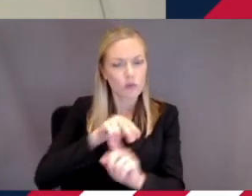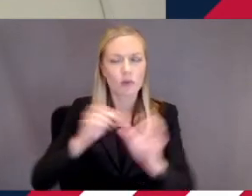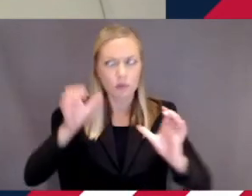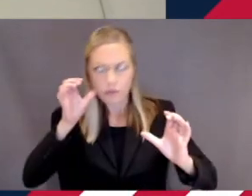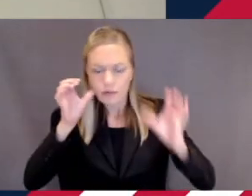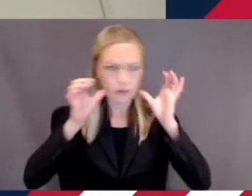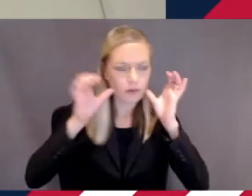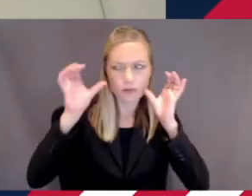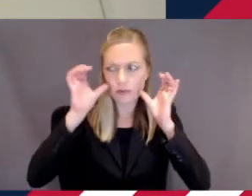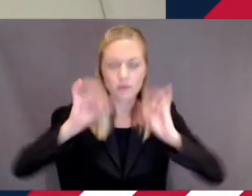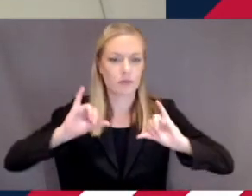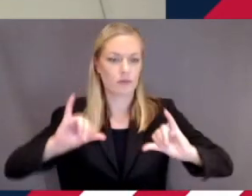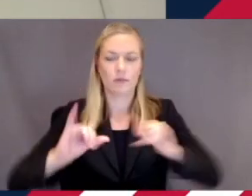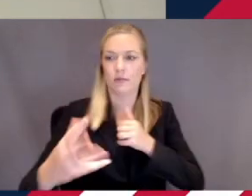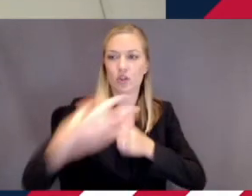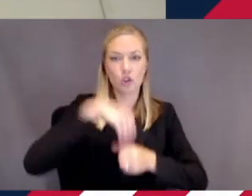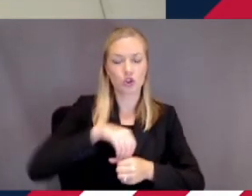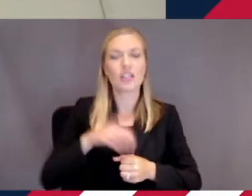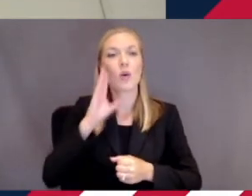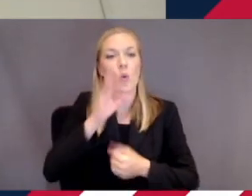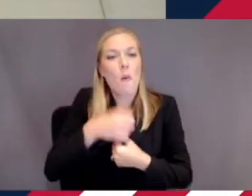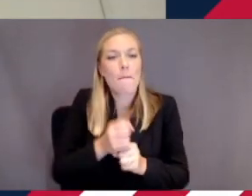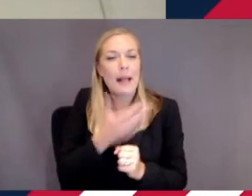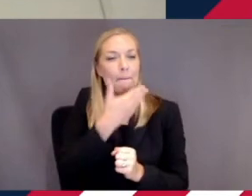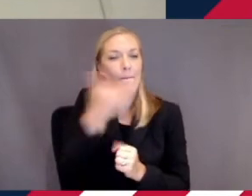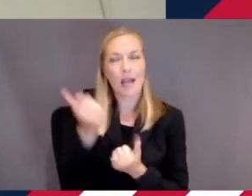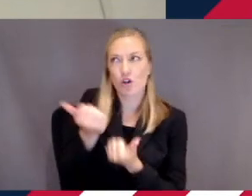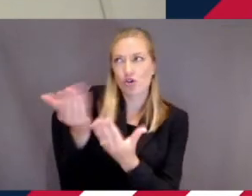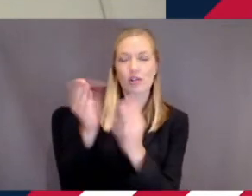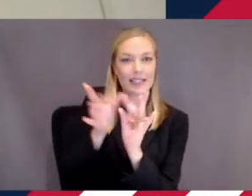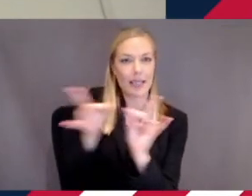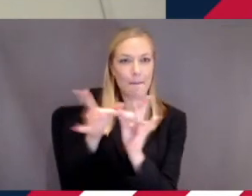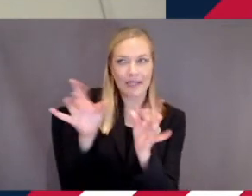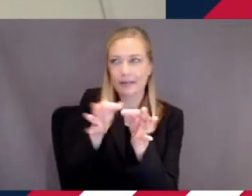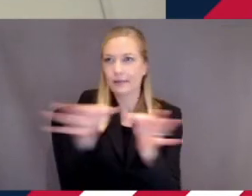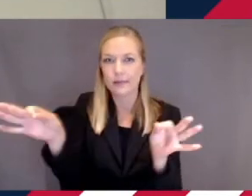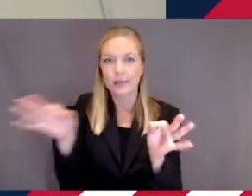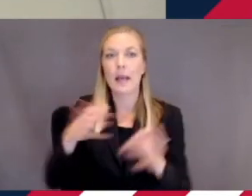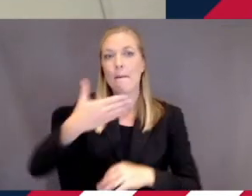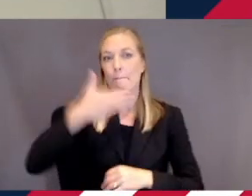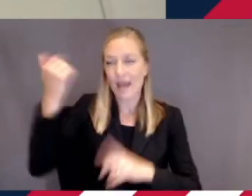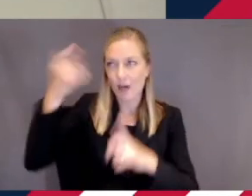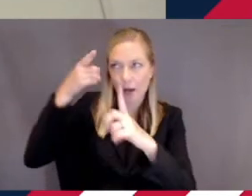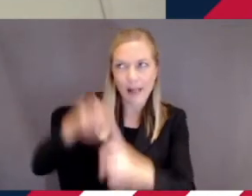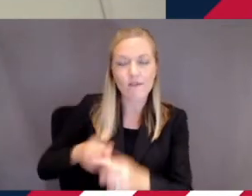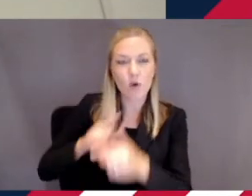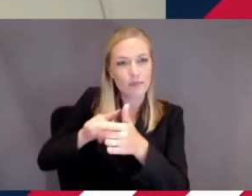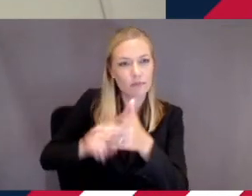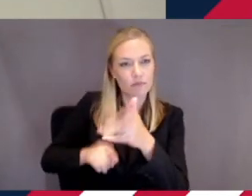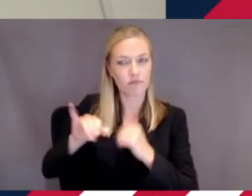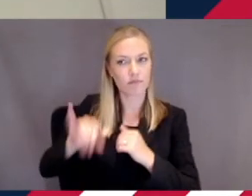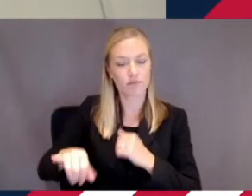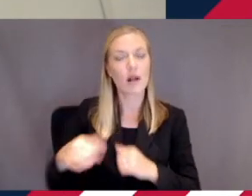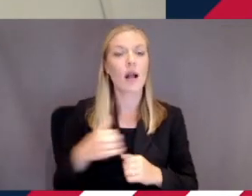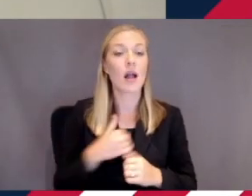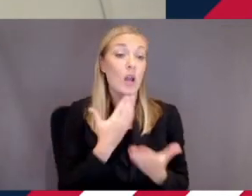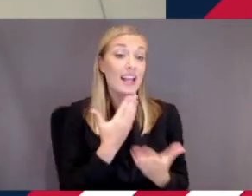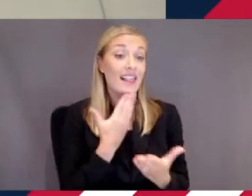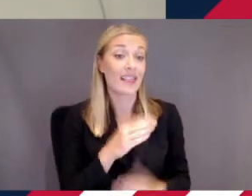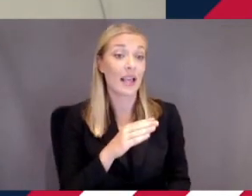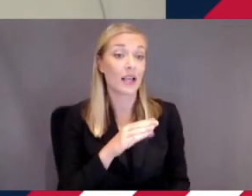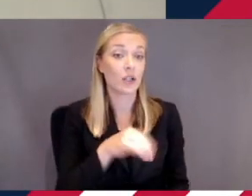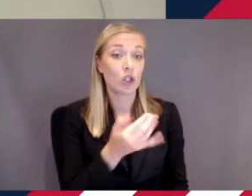of Joe Biden to this committee, I thank Judith for her work on the resolution and urge everyone to vote